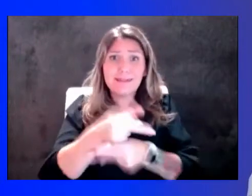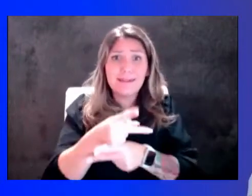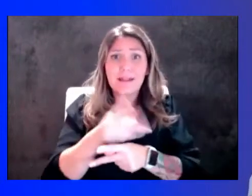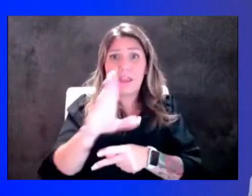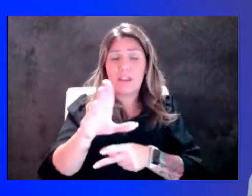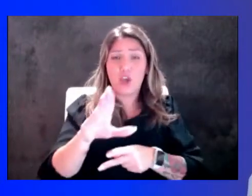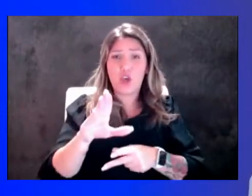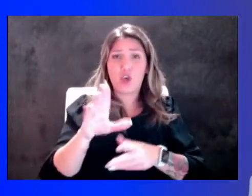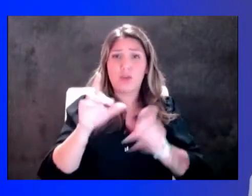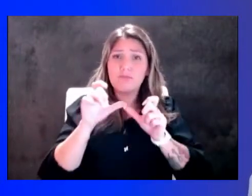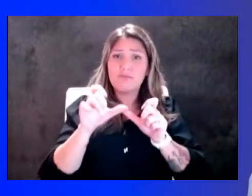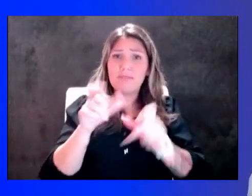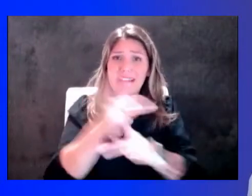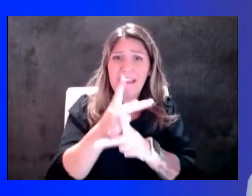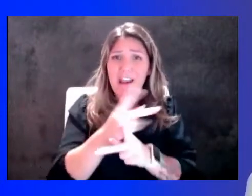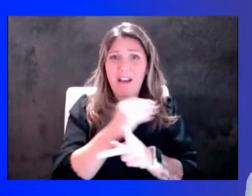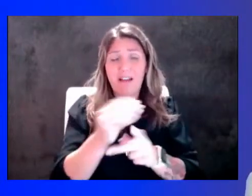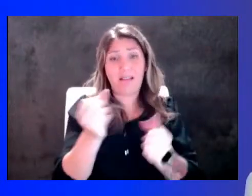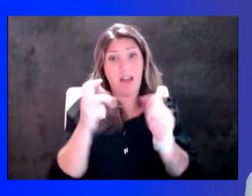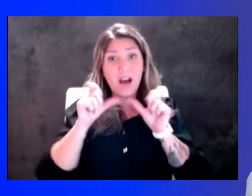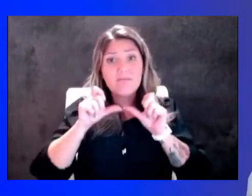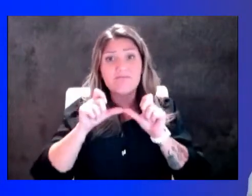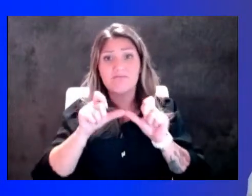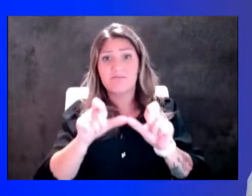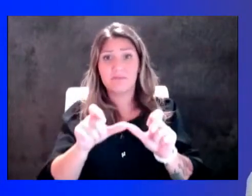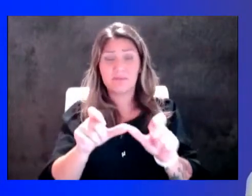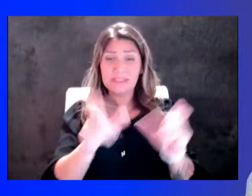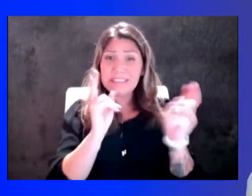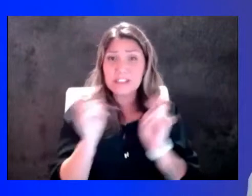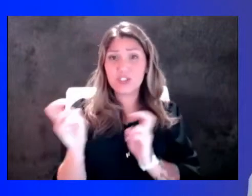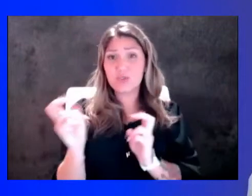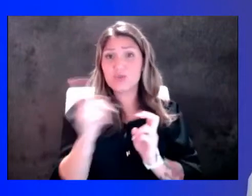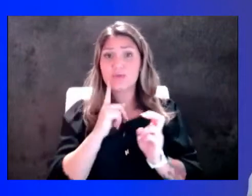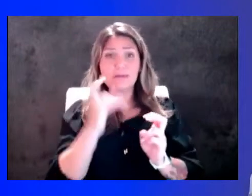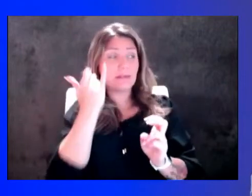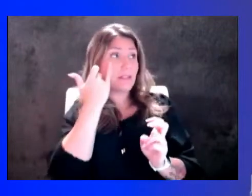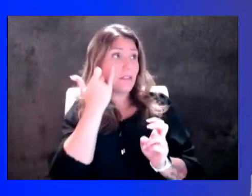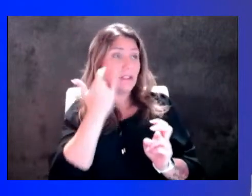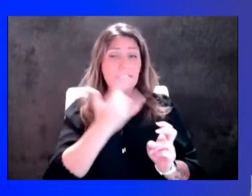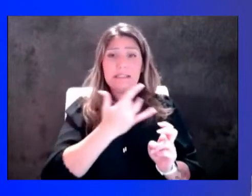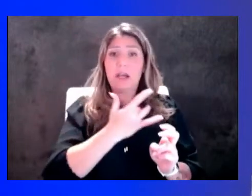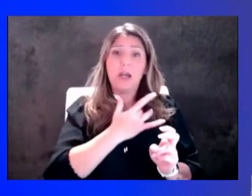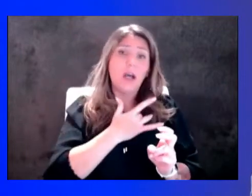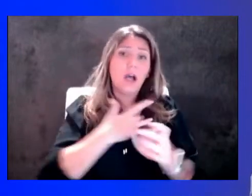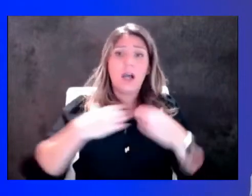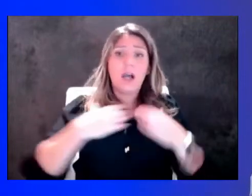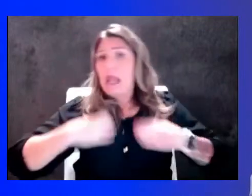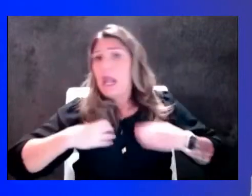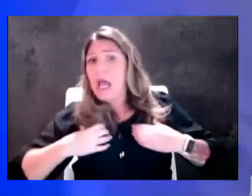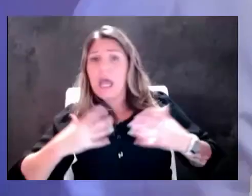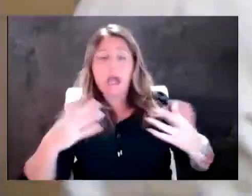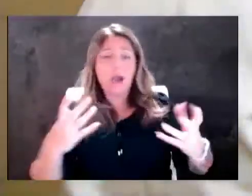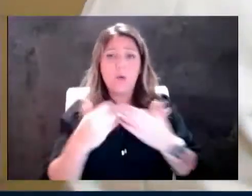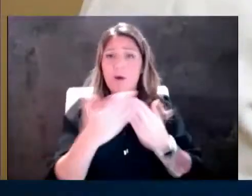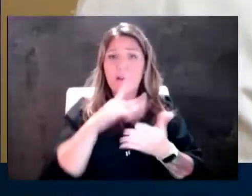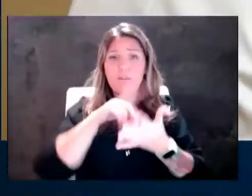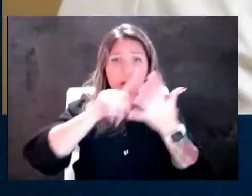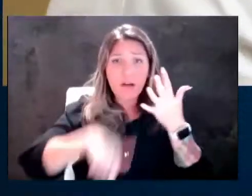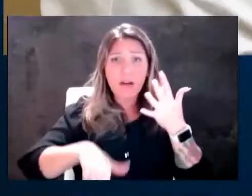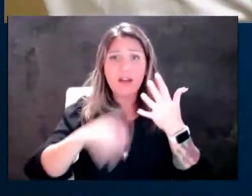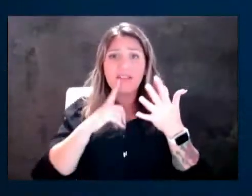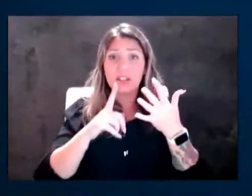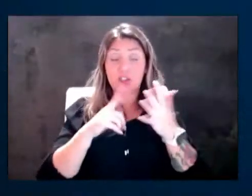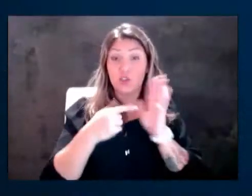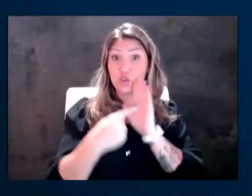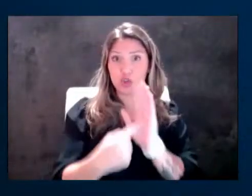conditions, and there's a lot of good research out there, whether it be chronic healthcare conditions or pulmonary conditions, that actually show some long-term benefits from being able